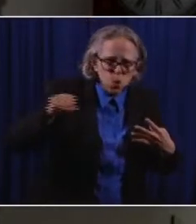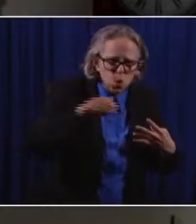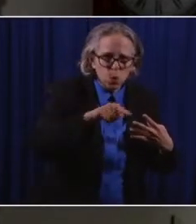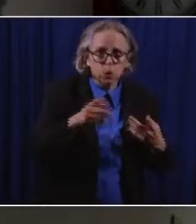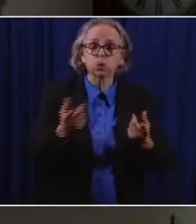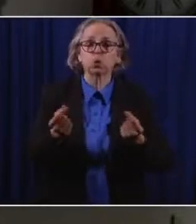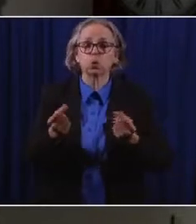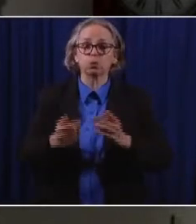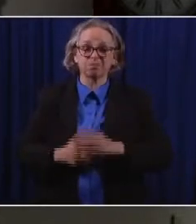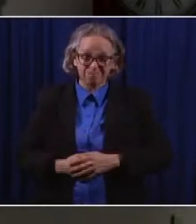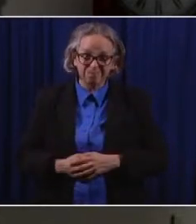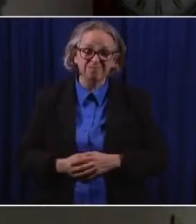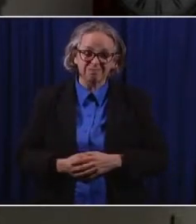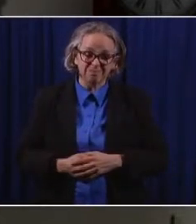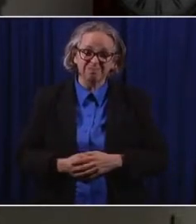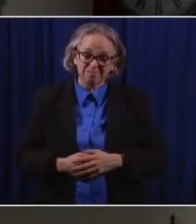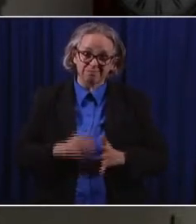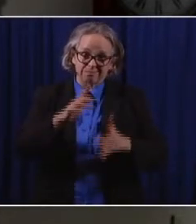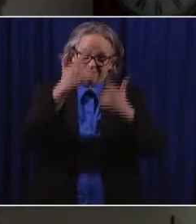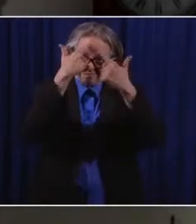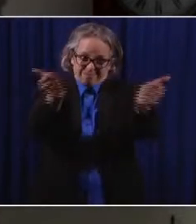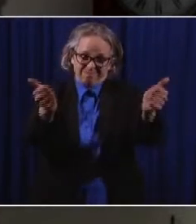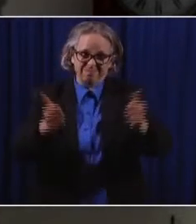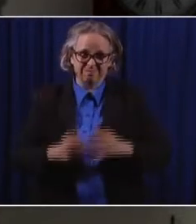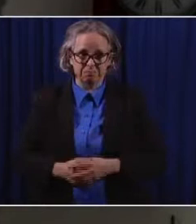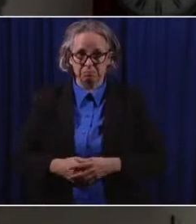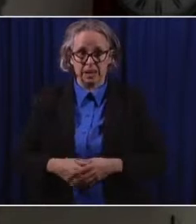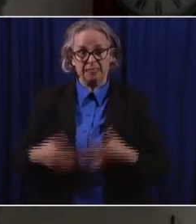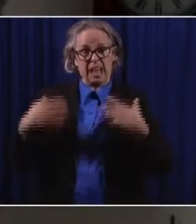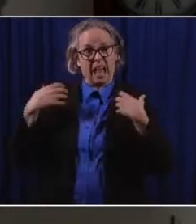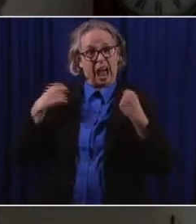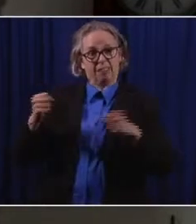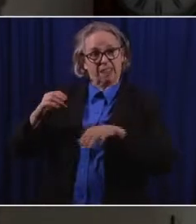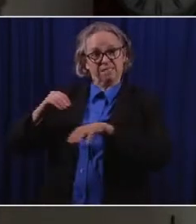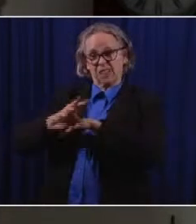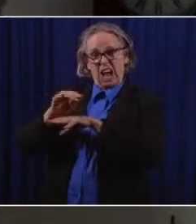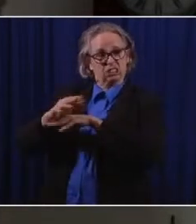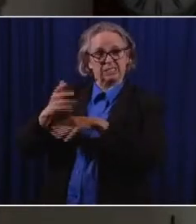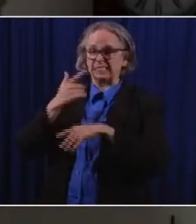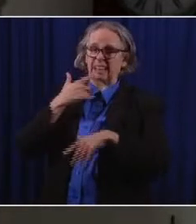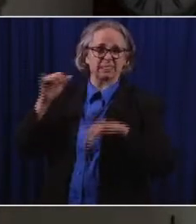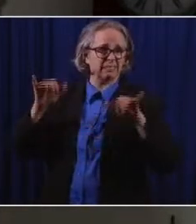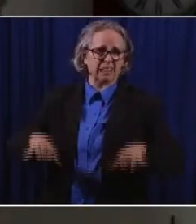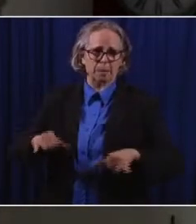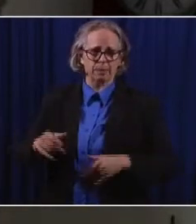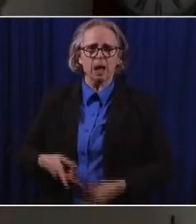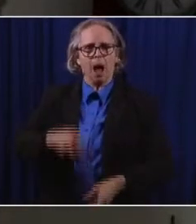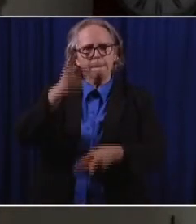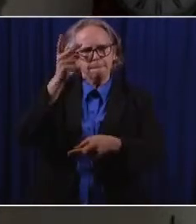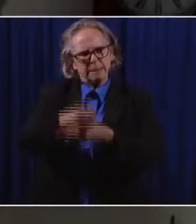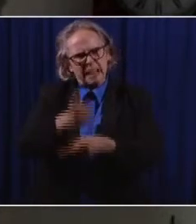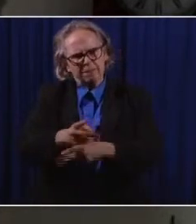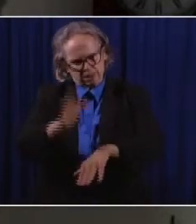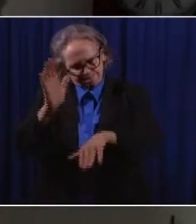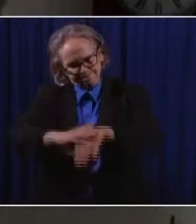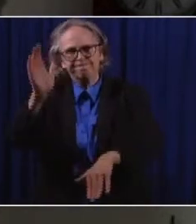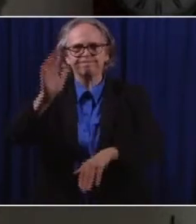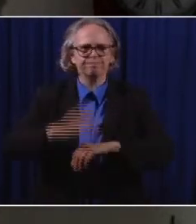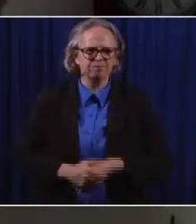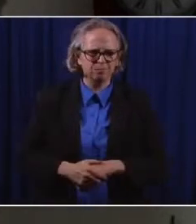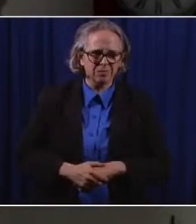same. Be careful. If you are at really high risk because of your age, be even more